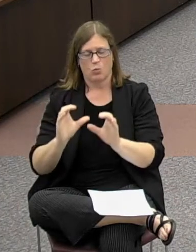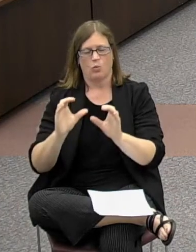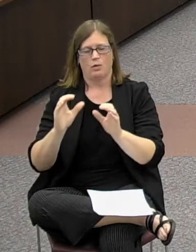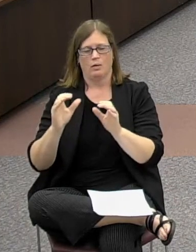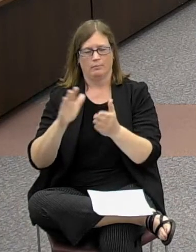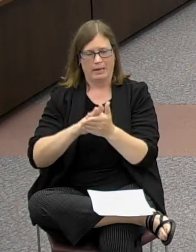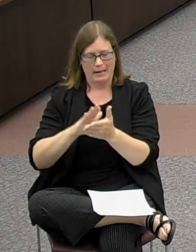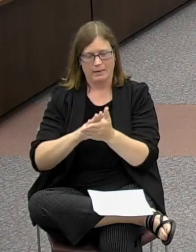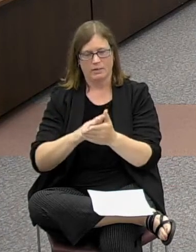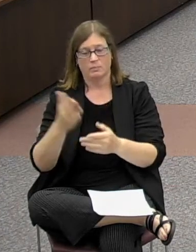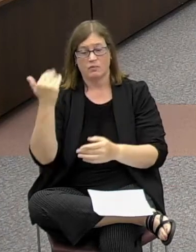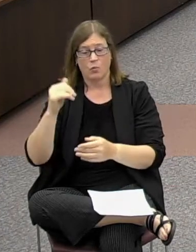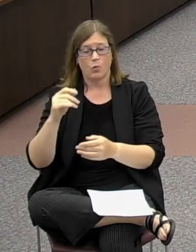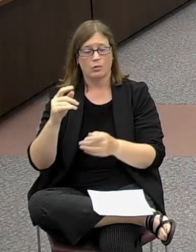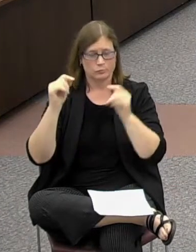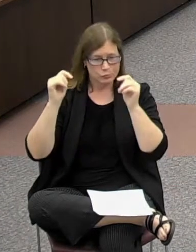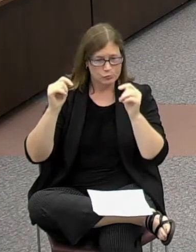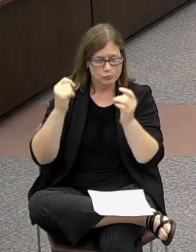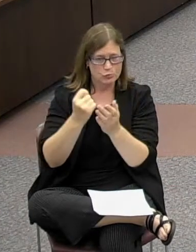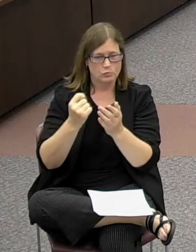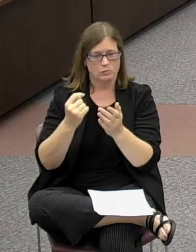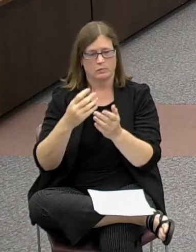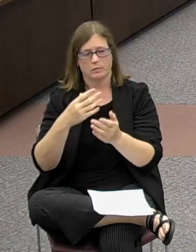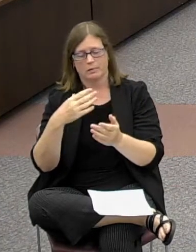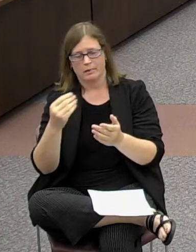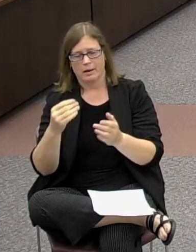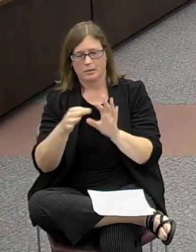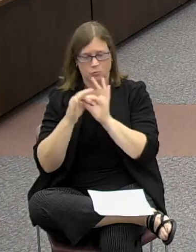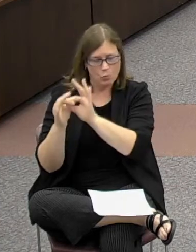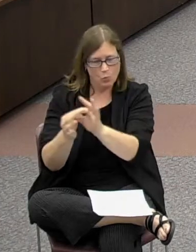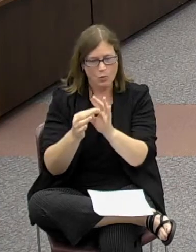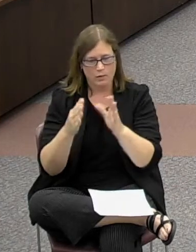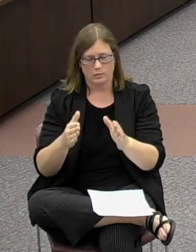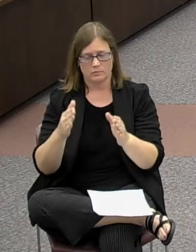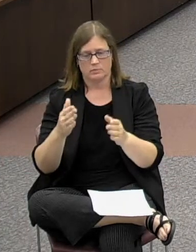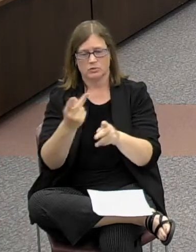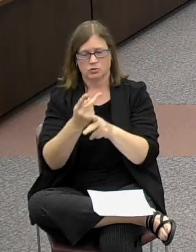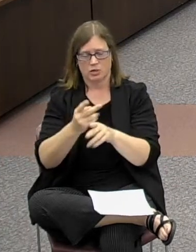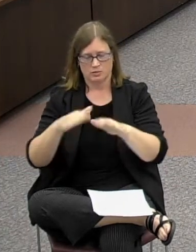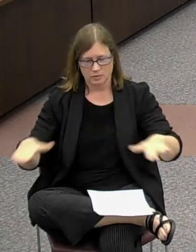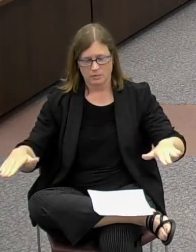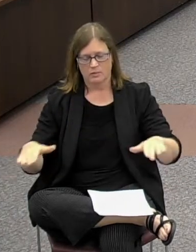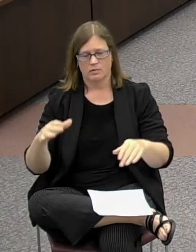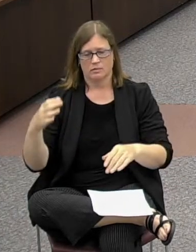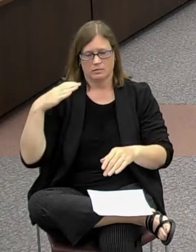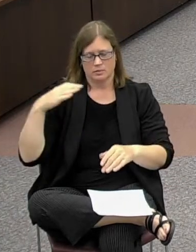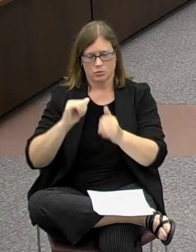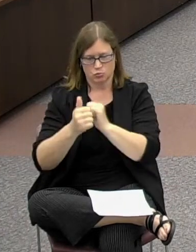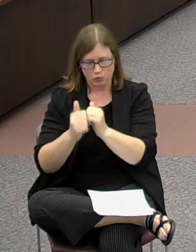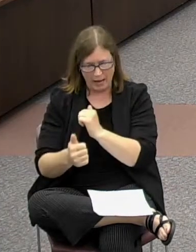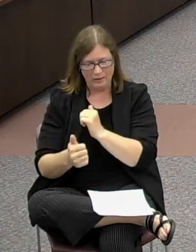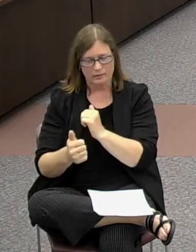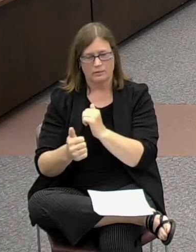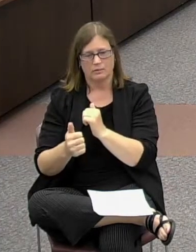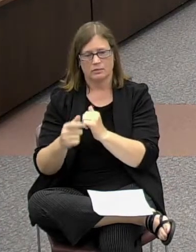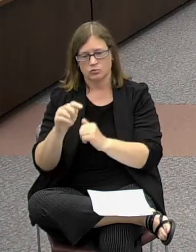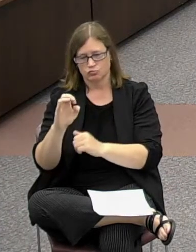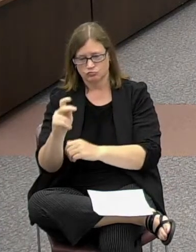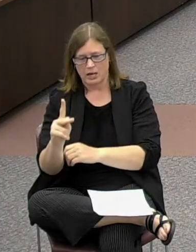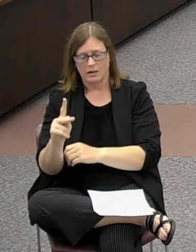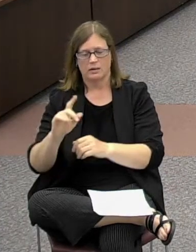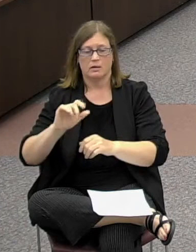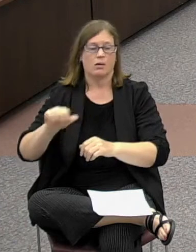also served as a tutor, student teacher, mentor and coordinator, child supervisor, track coach, and athletic director at various other